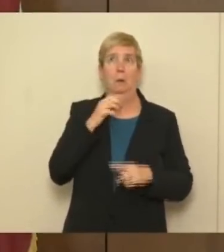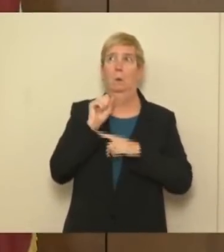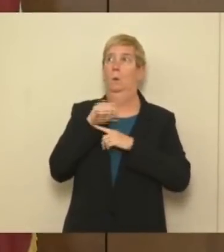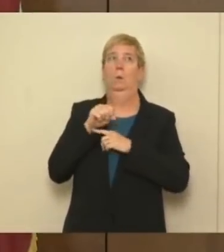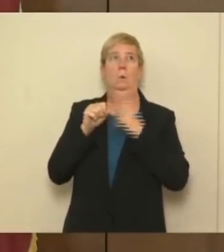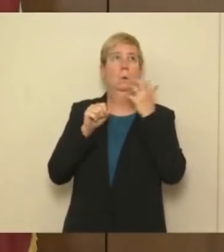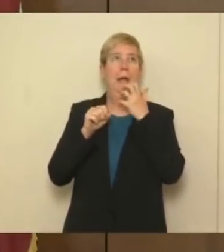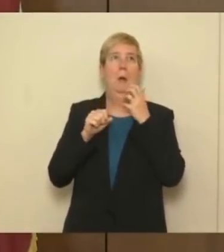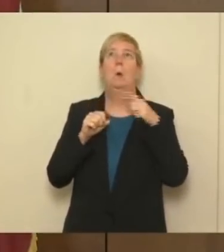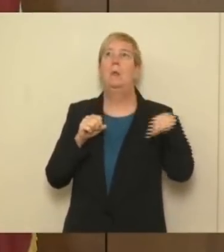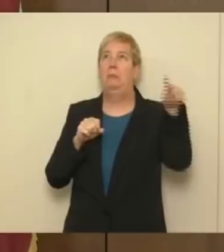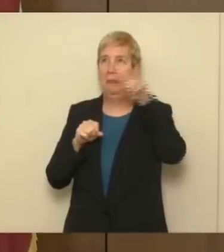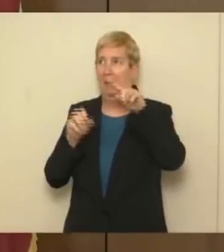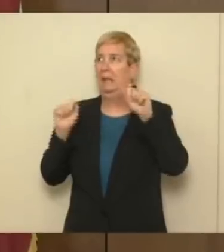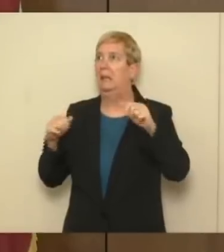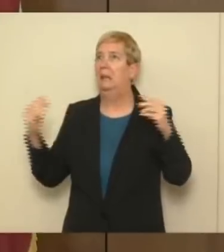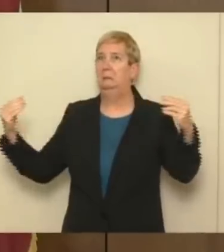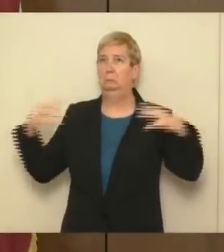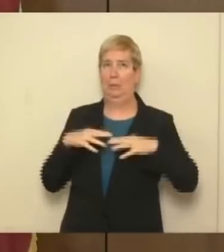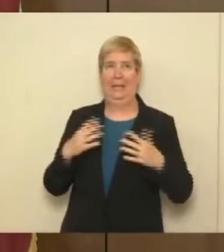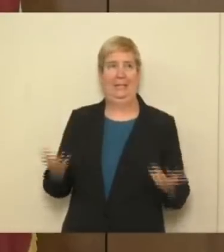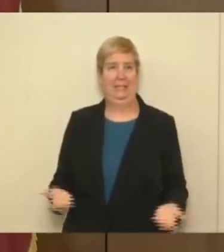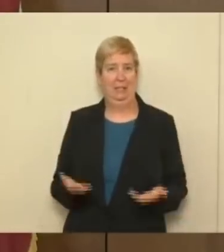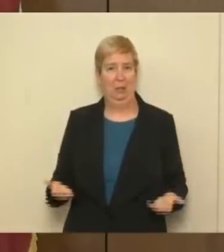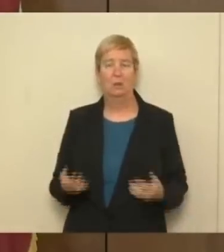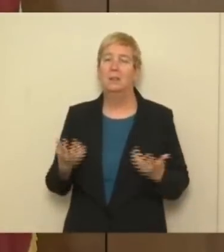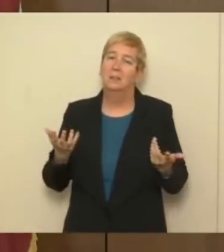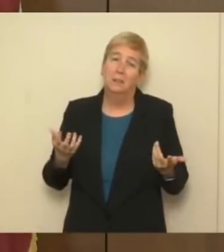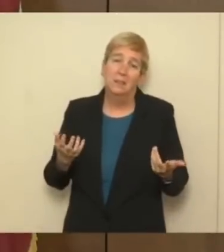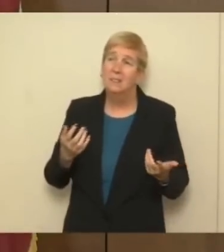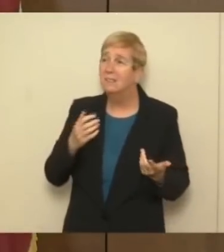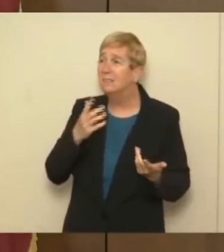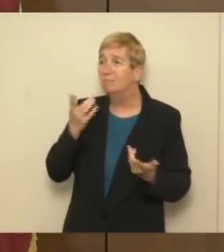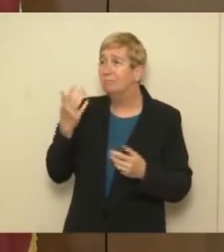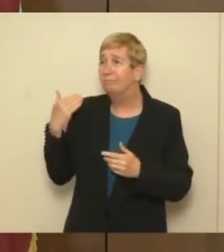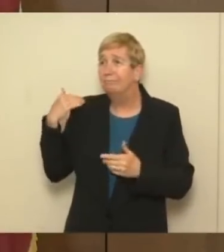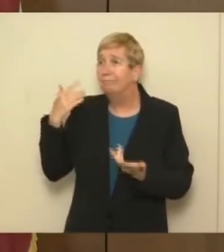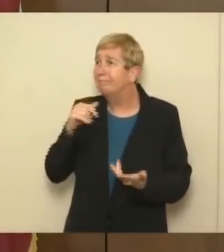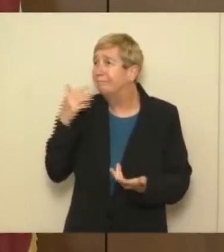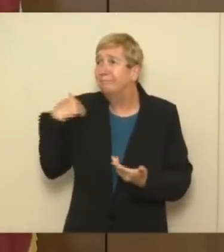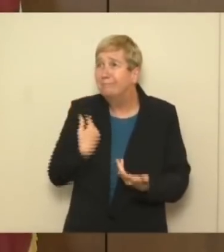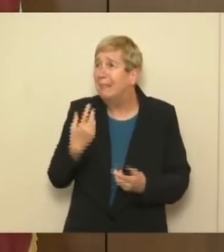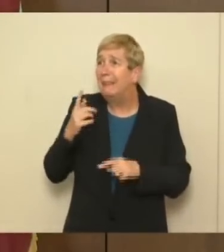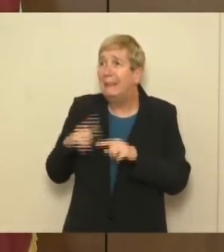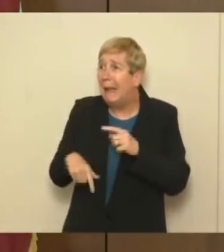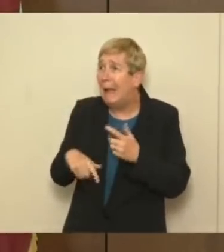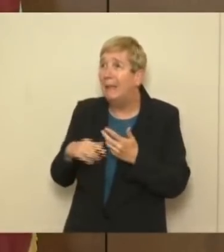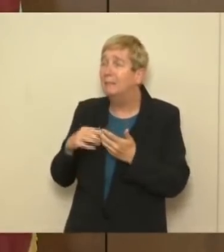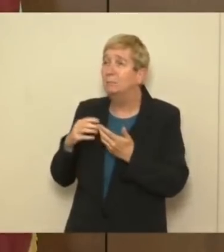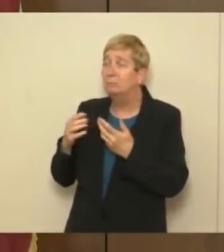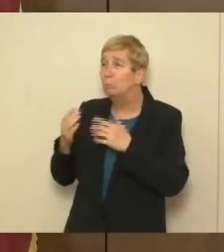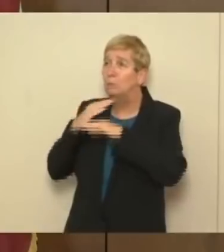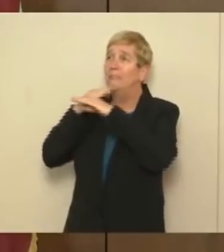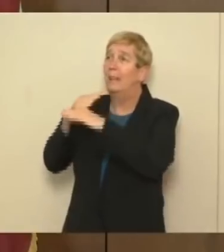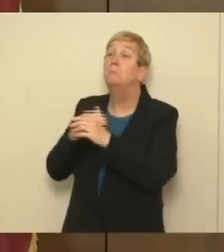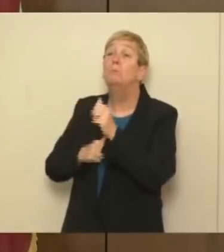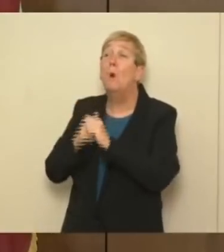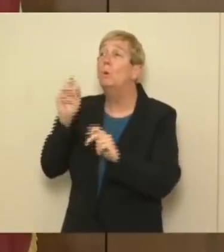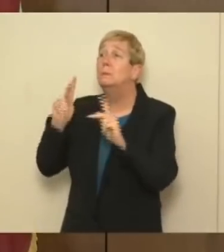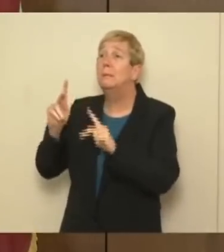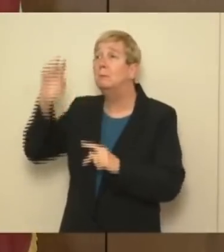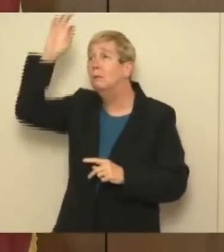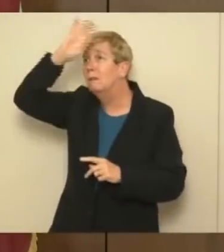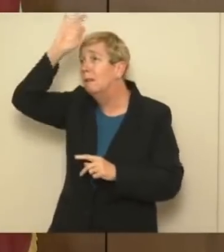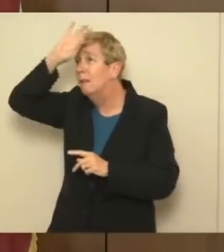here. And again, they can't help it. It just travels with you. Most people don't even know they have COVID-19. They're